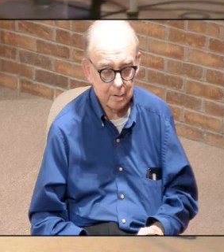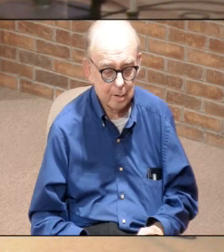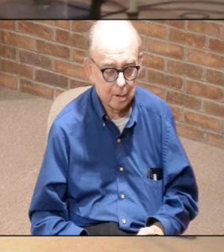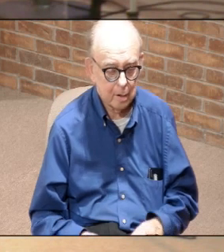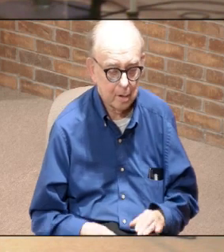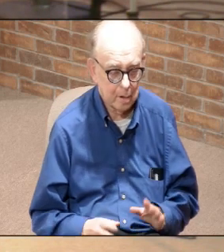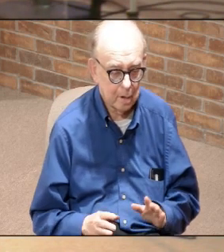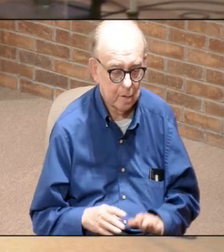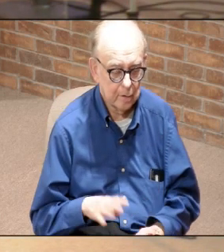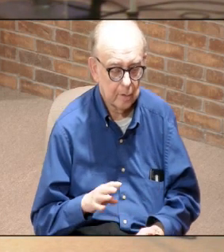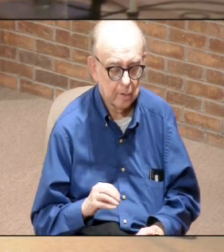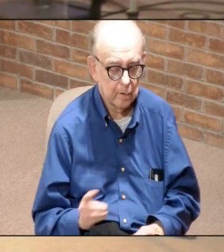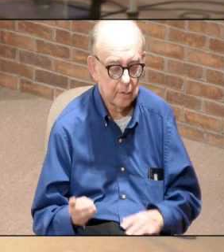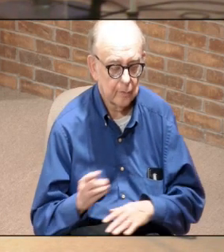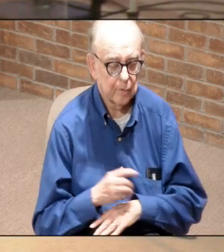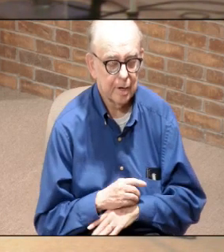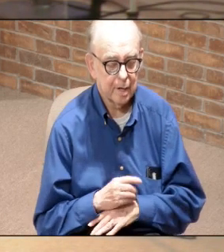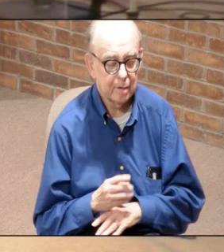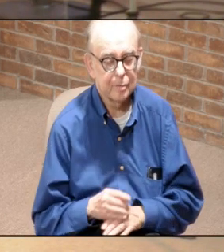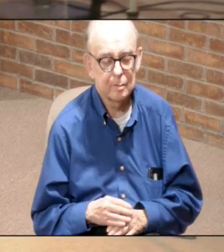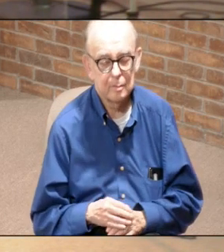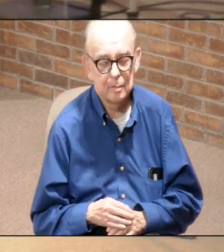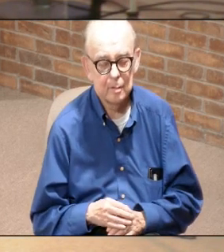Let's see, 40 days was